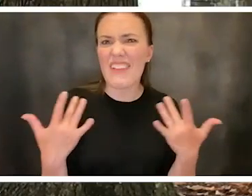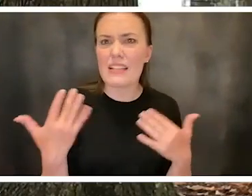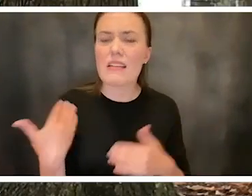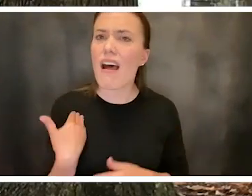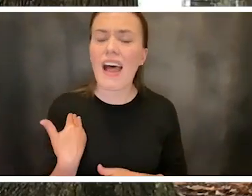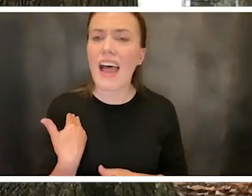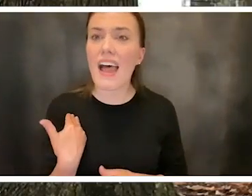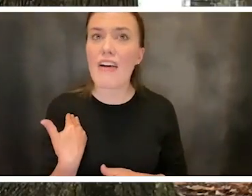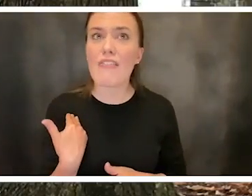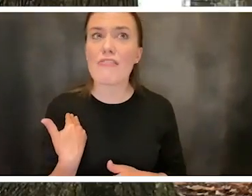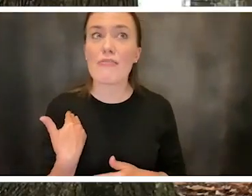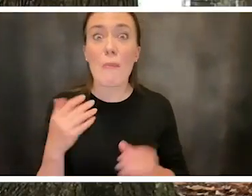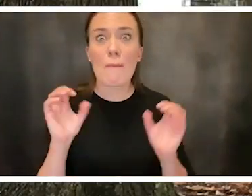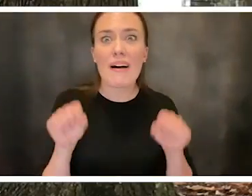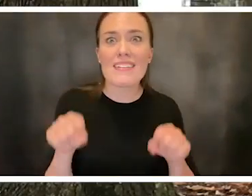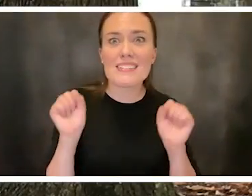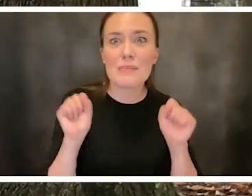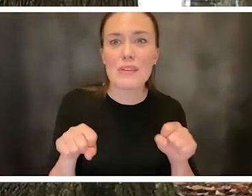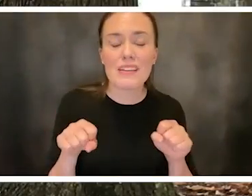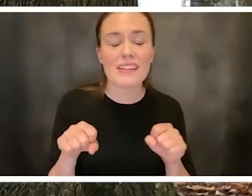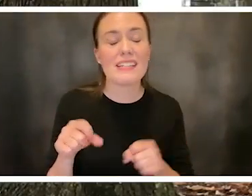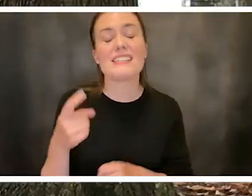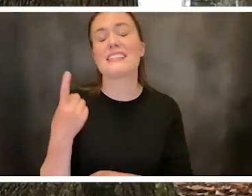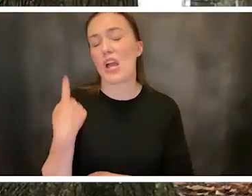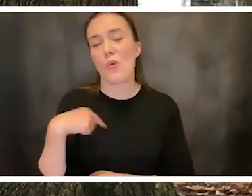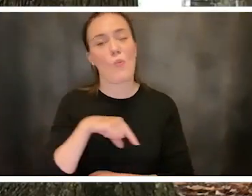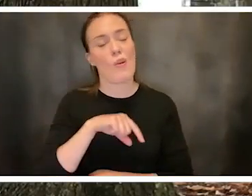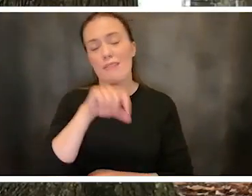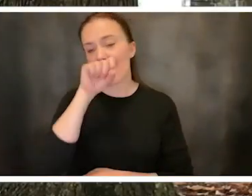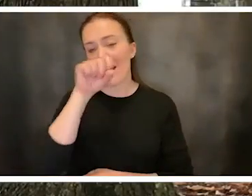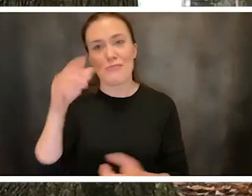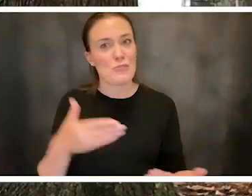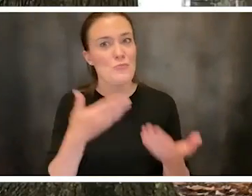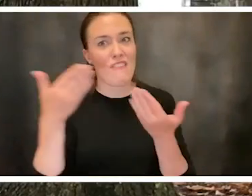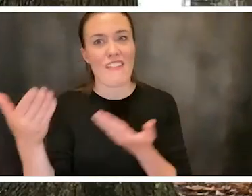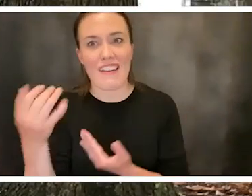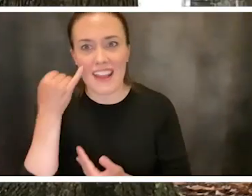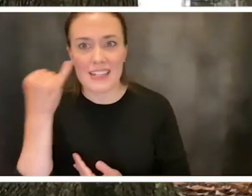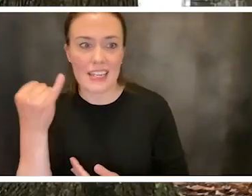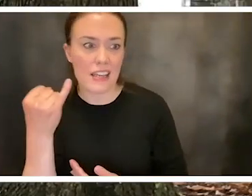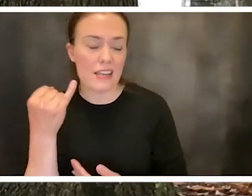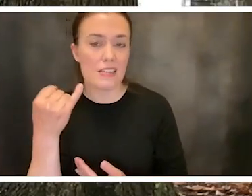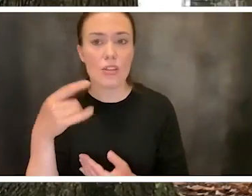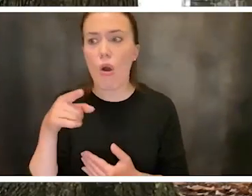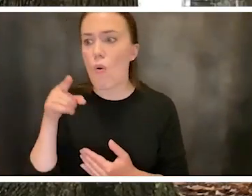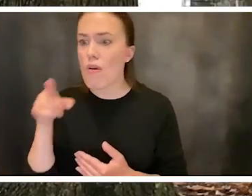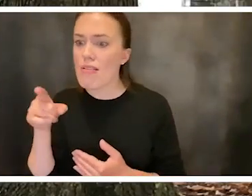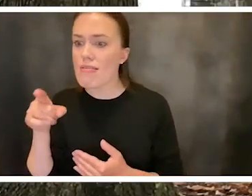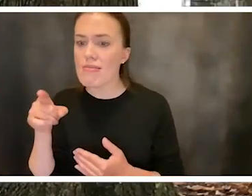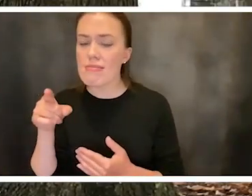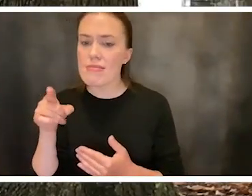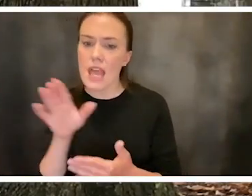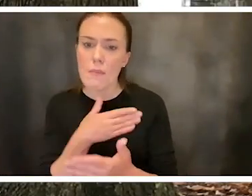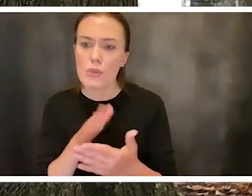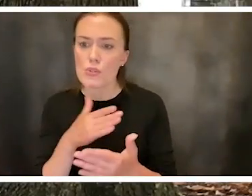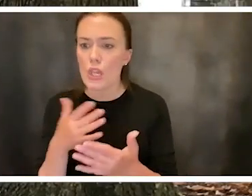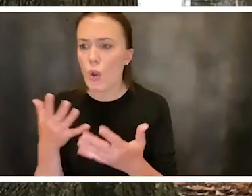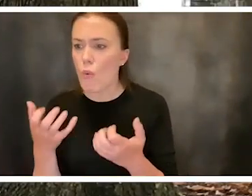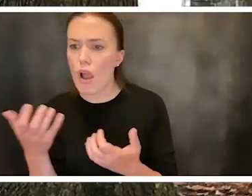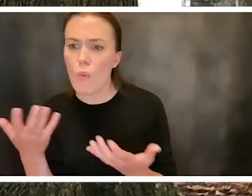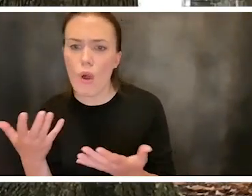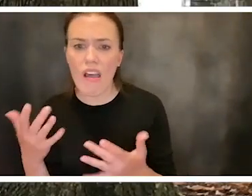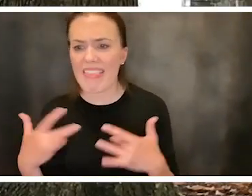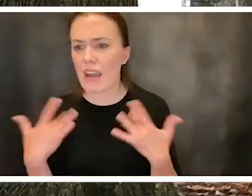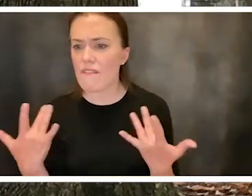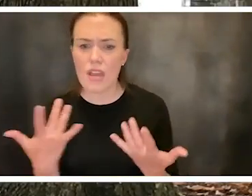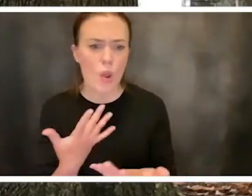soundtrack. Yes. And we love supplying that. We love, it's just, it's challenging yeah. for us to get like, okay, there's that event. What kind of music do we want? Yeah. What tone do we want to